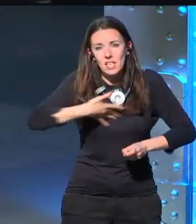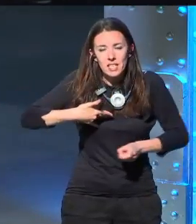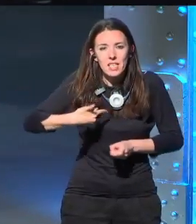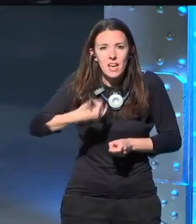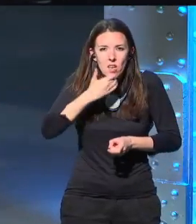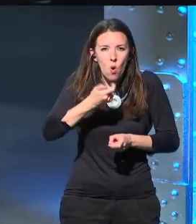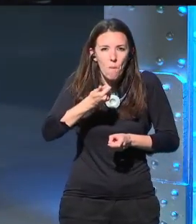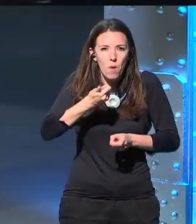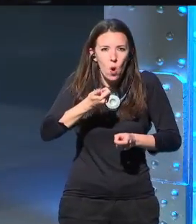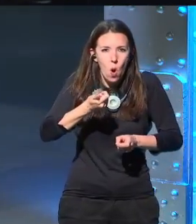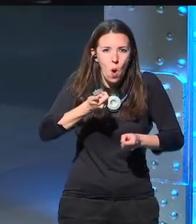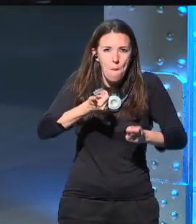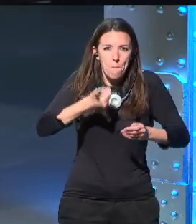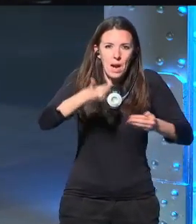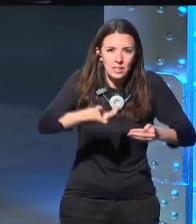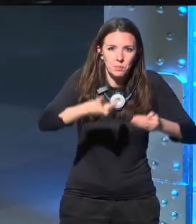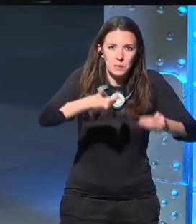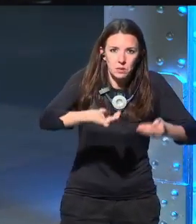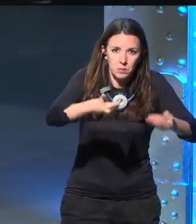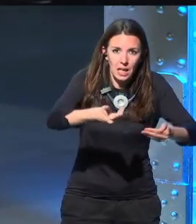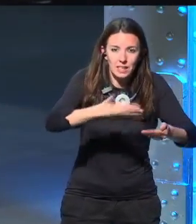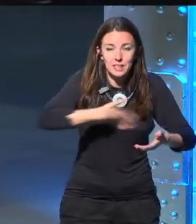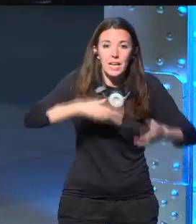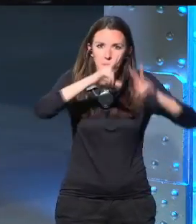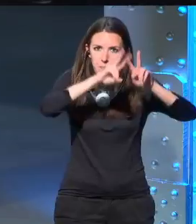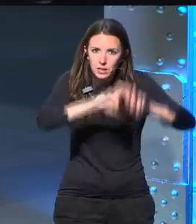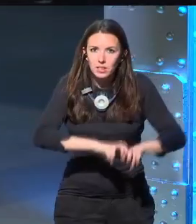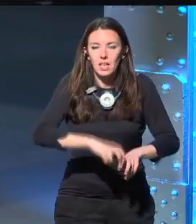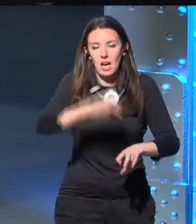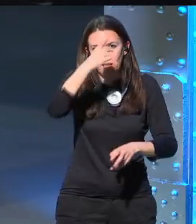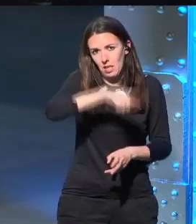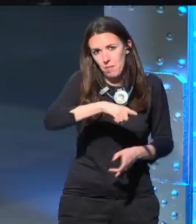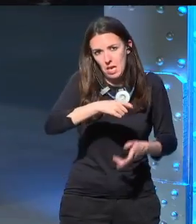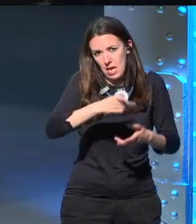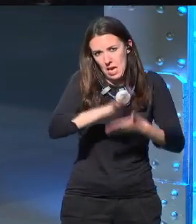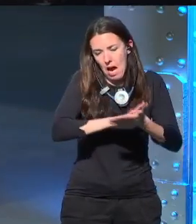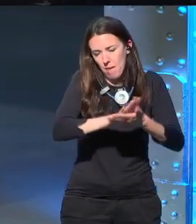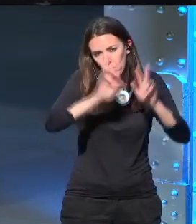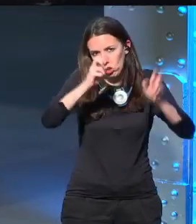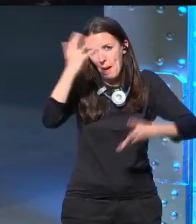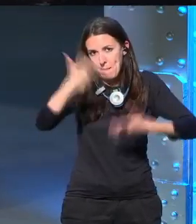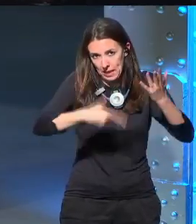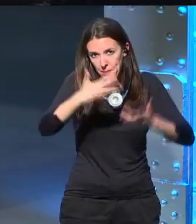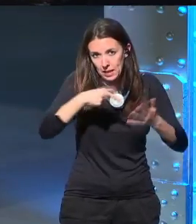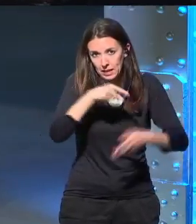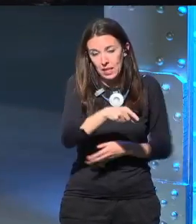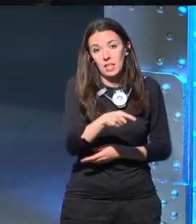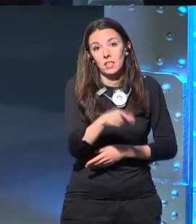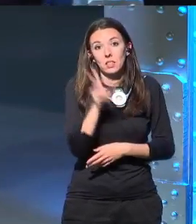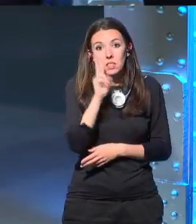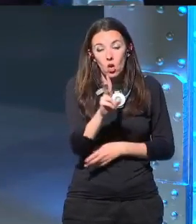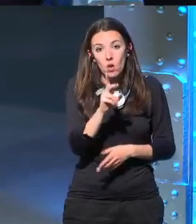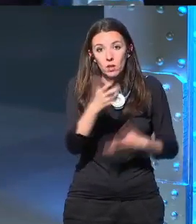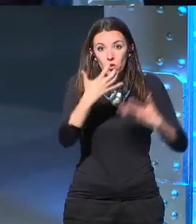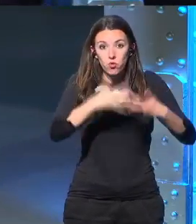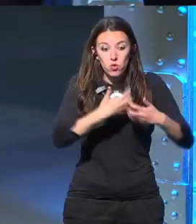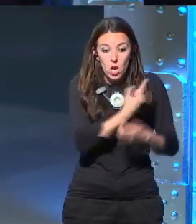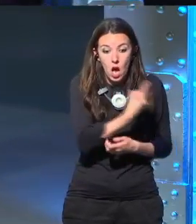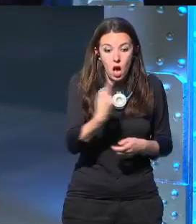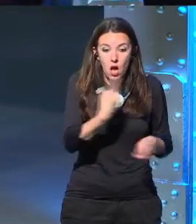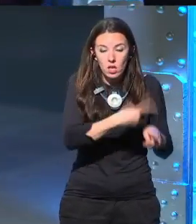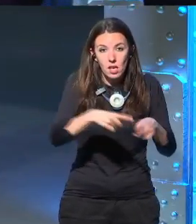mathematical brushstroke that paints nature. And even he has a little chart showing each of the 4 things, how it works, until finally we get to the